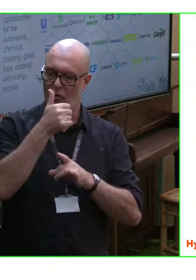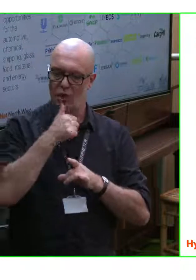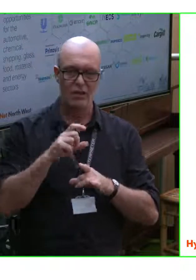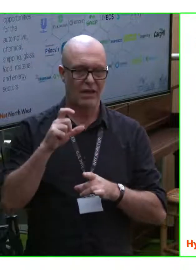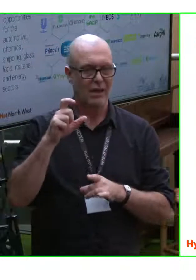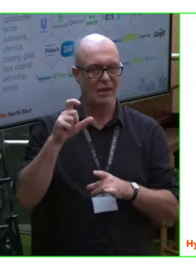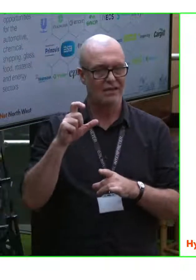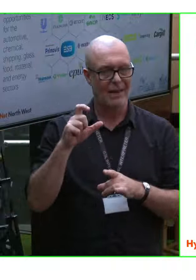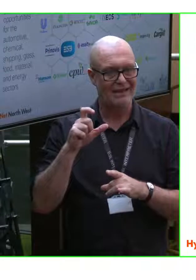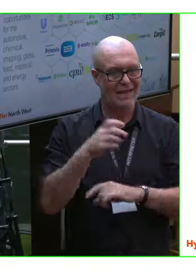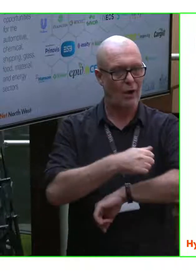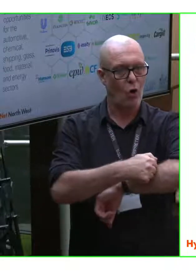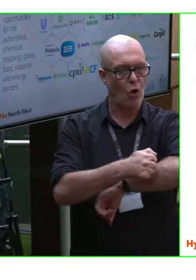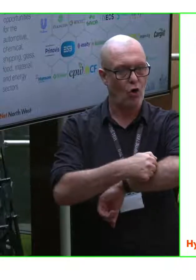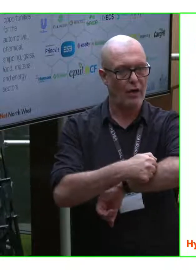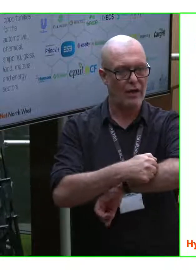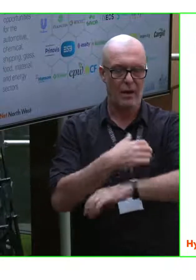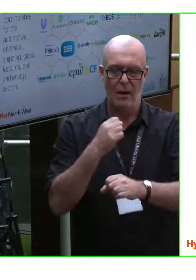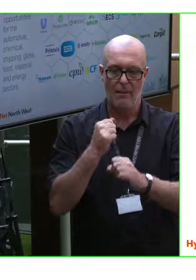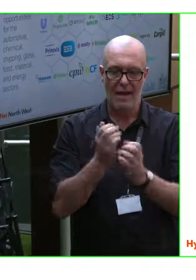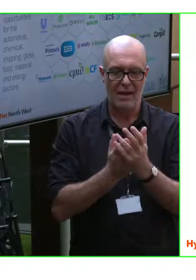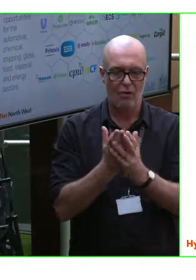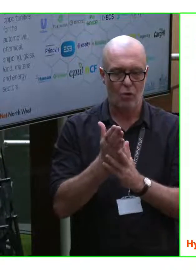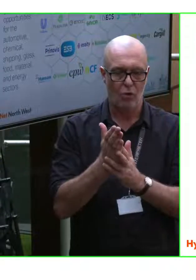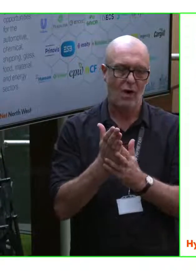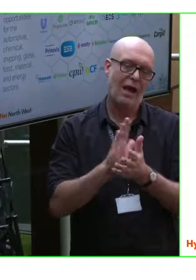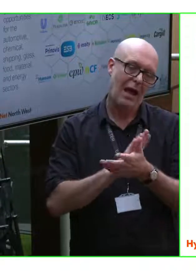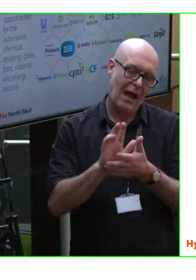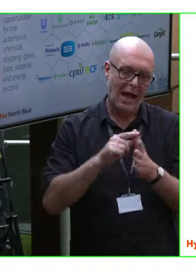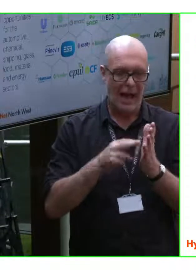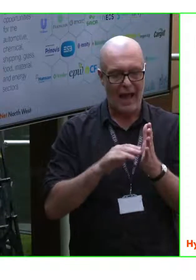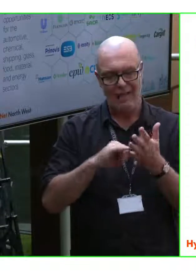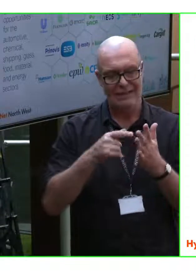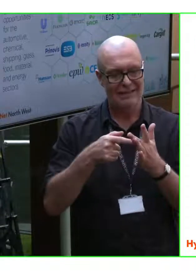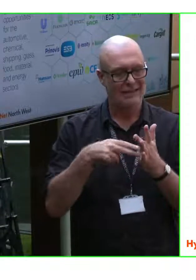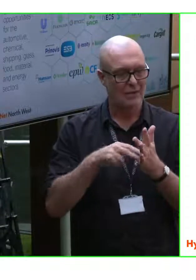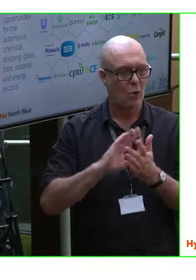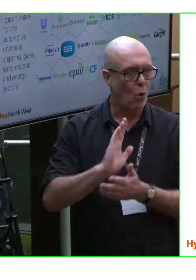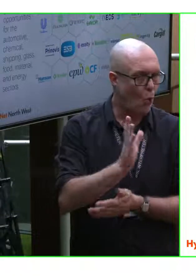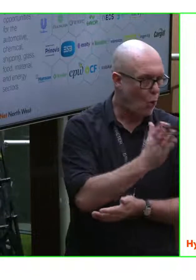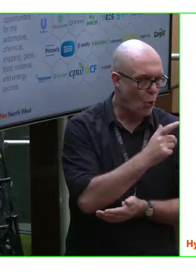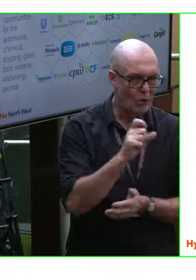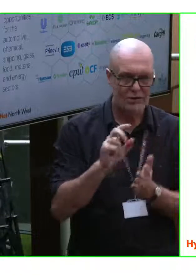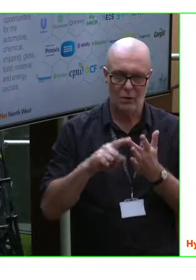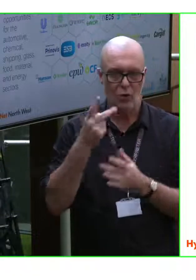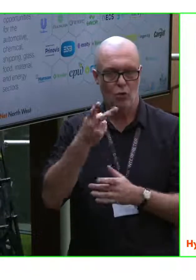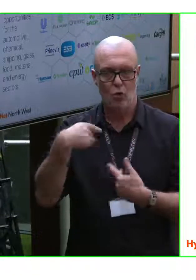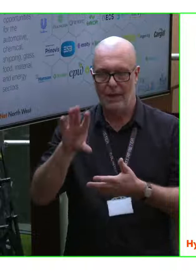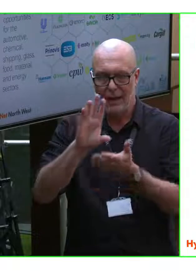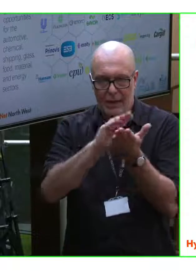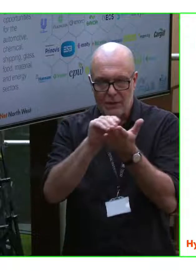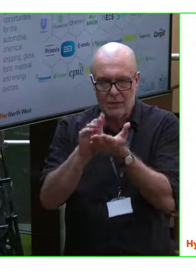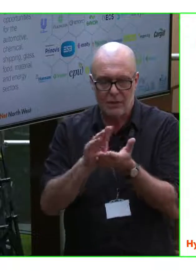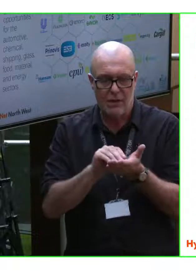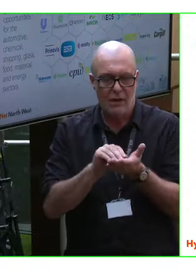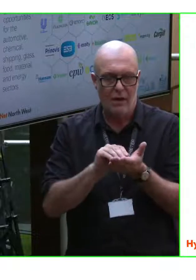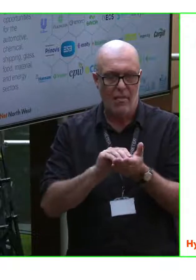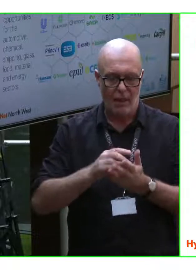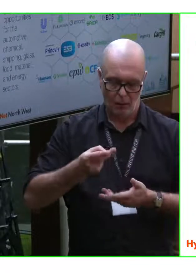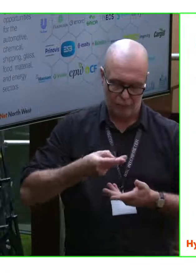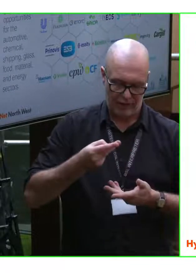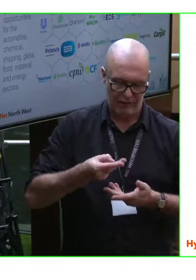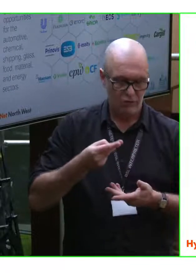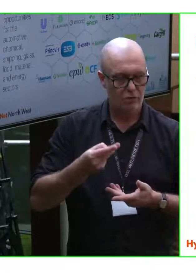and concrete that's been made by Hanson, whose CO2 has been captured. And in the morning, I'll be eating breakfast made